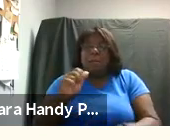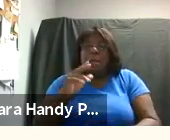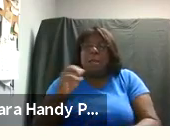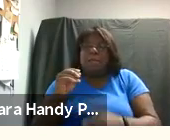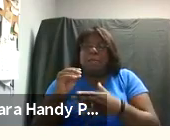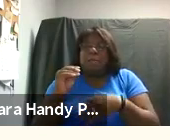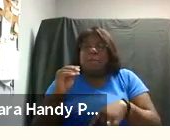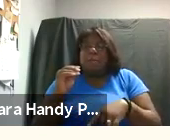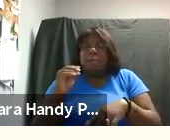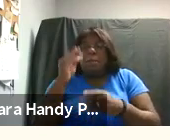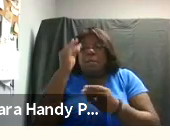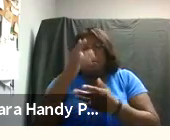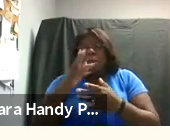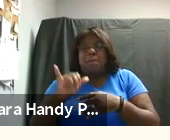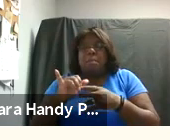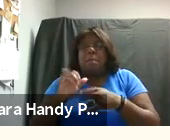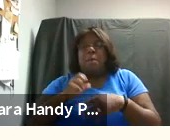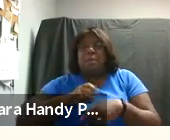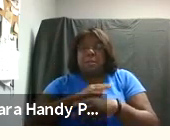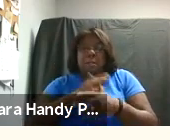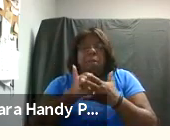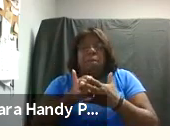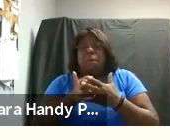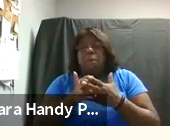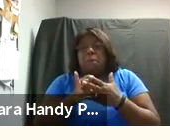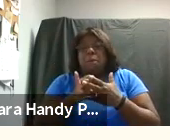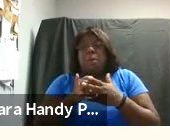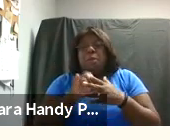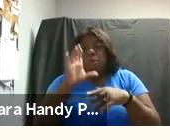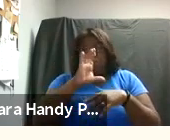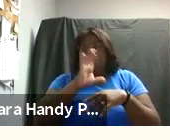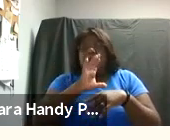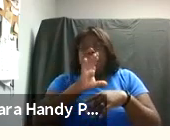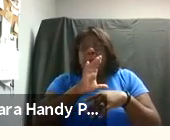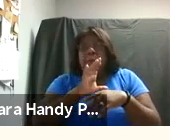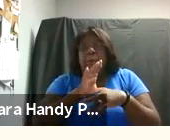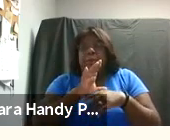been notified by that staff that they are looking at